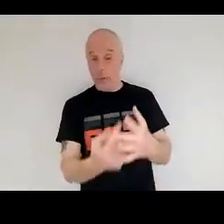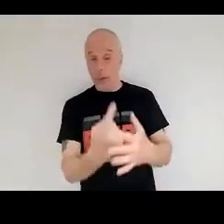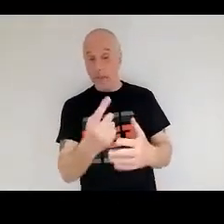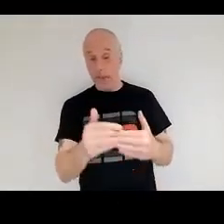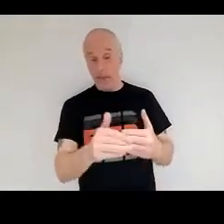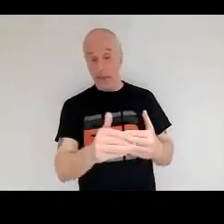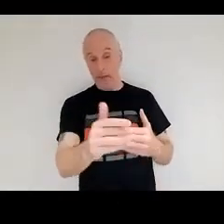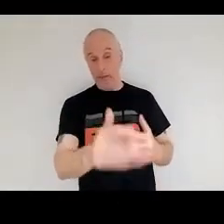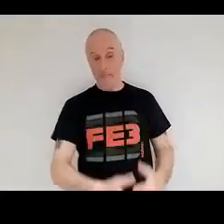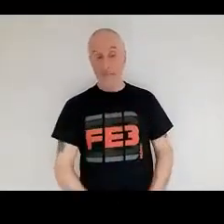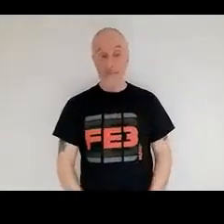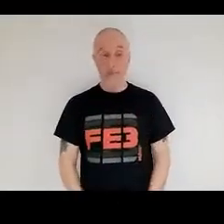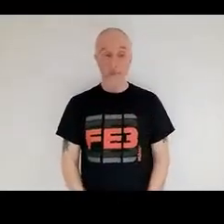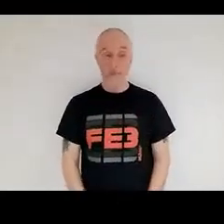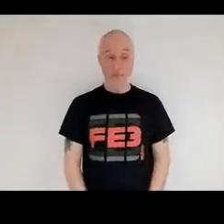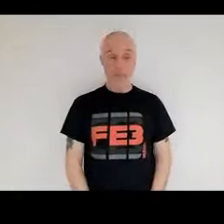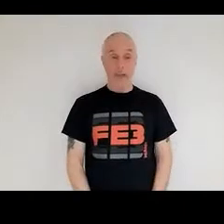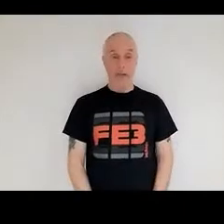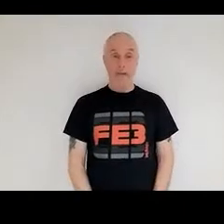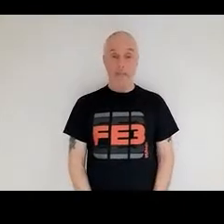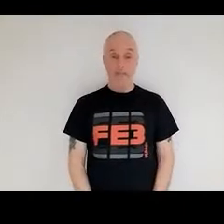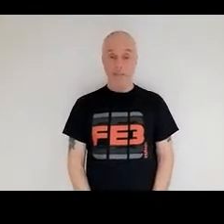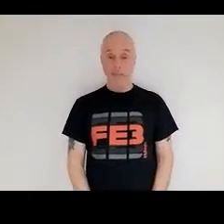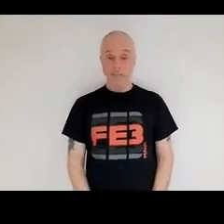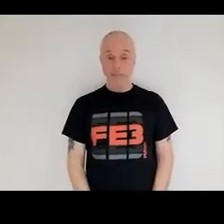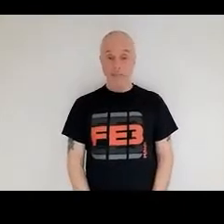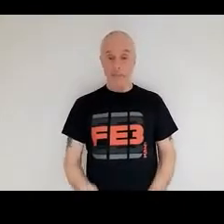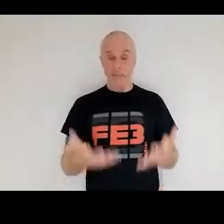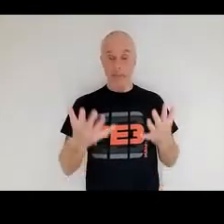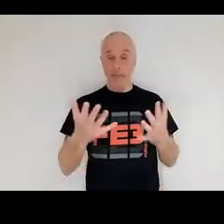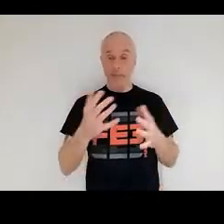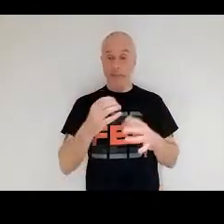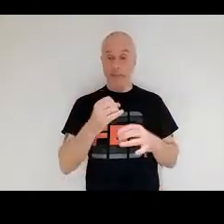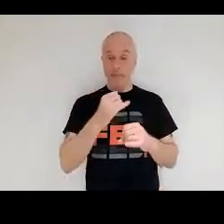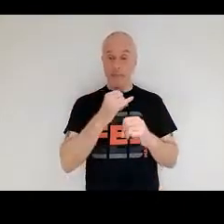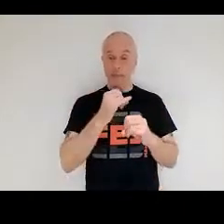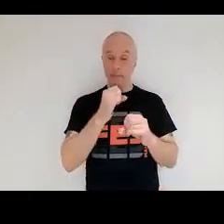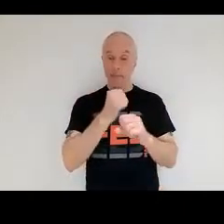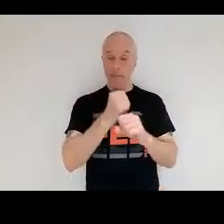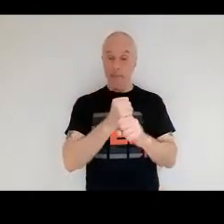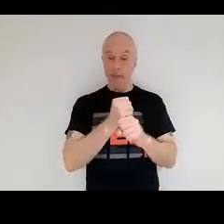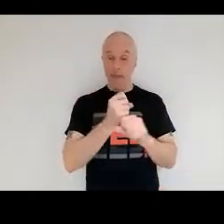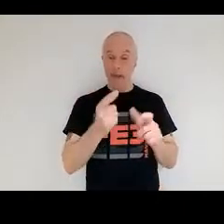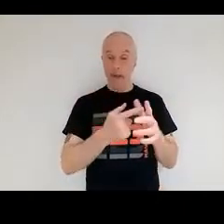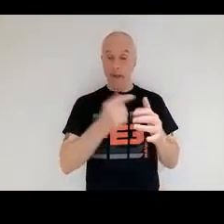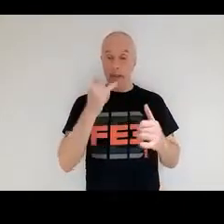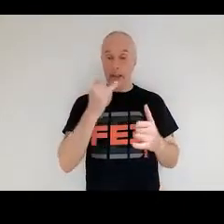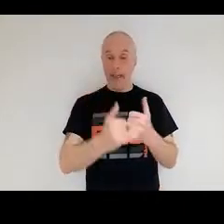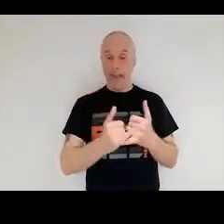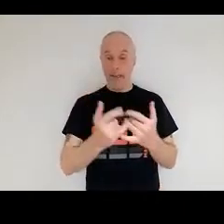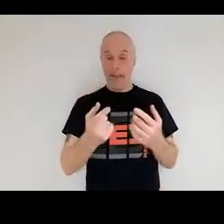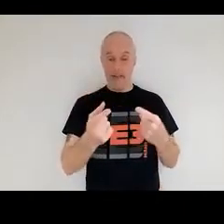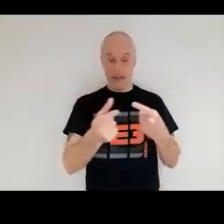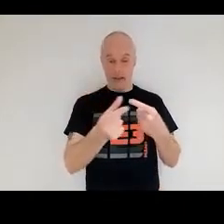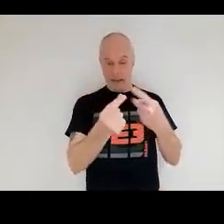And then lastly, which is probably of most interest to this audience, are gas characteristics. So we